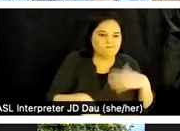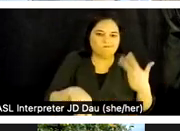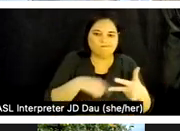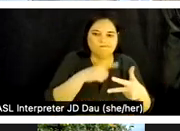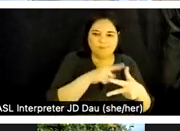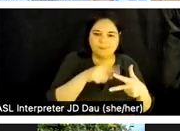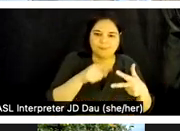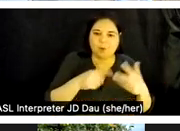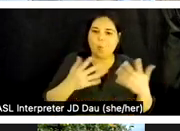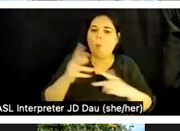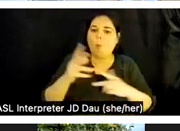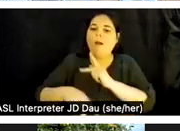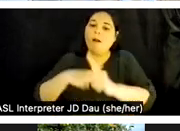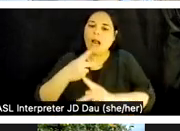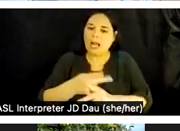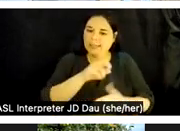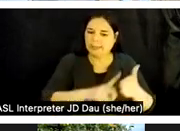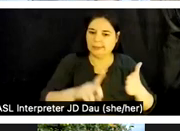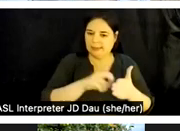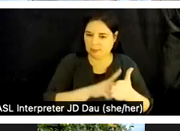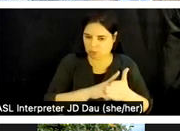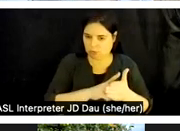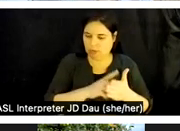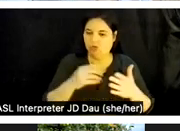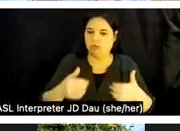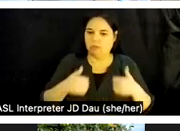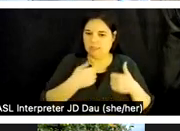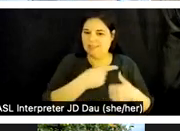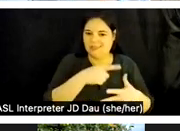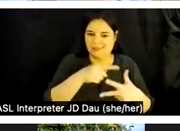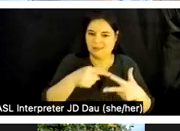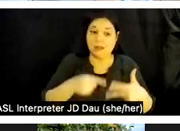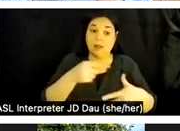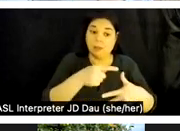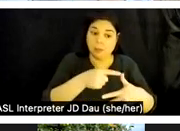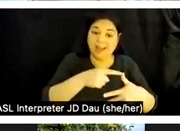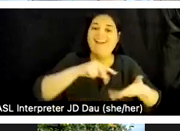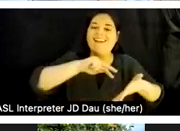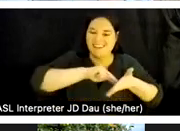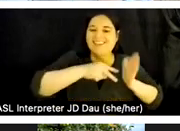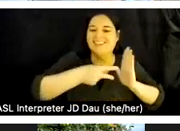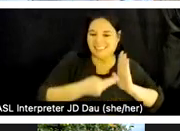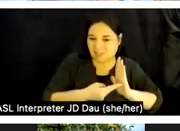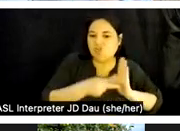what types of discrimination there are. So the first one is intentional